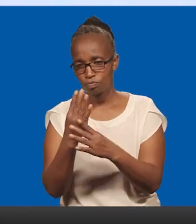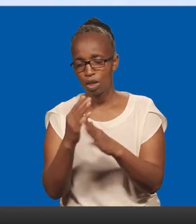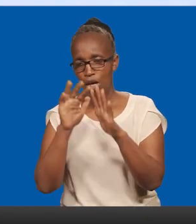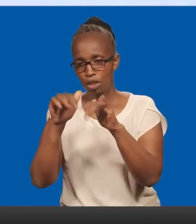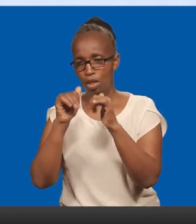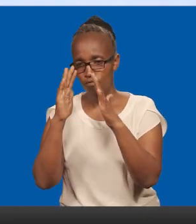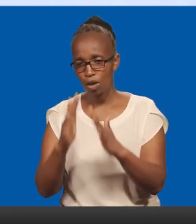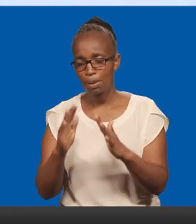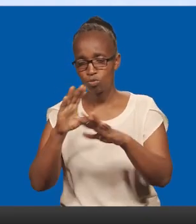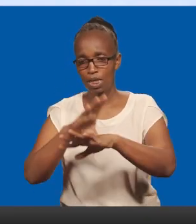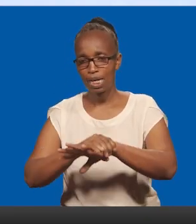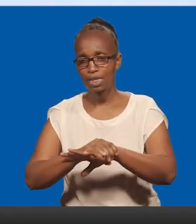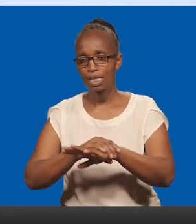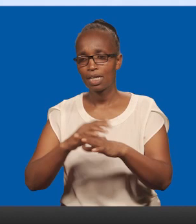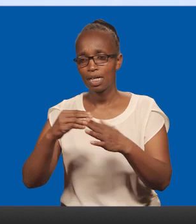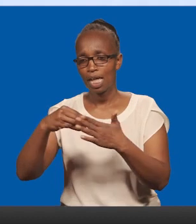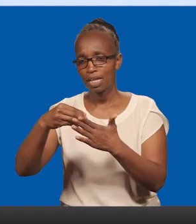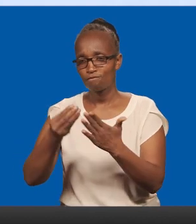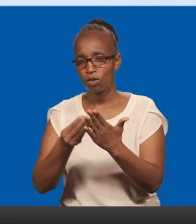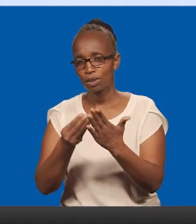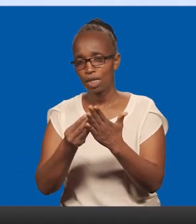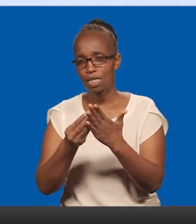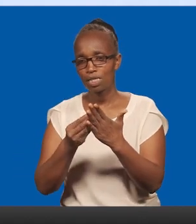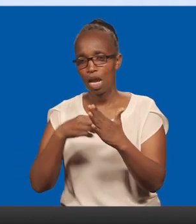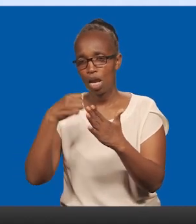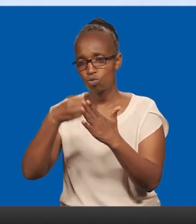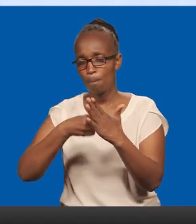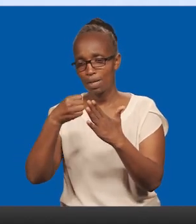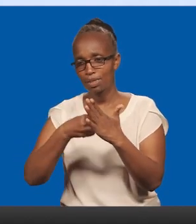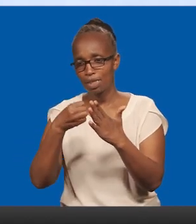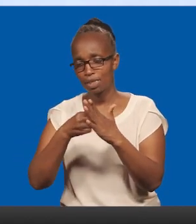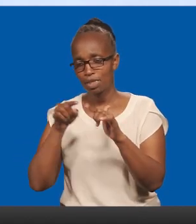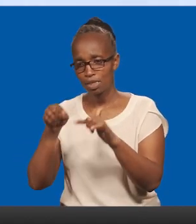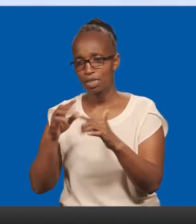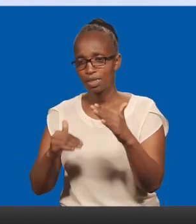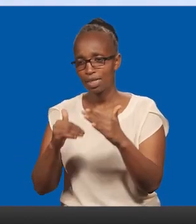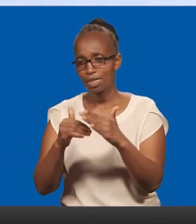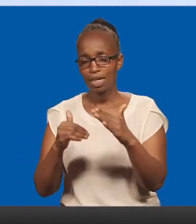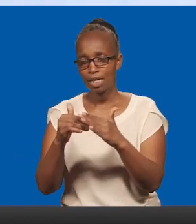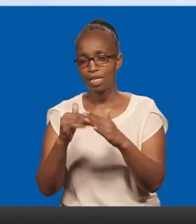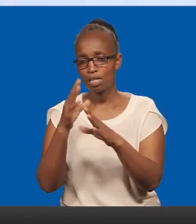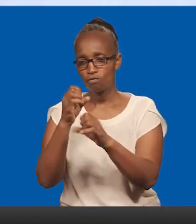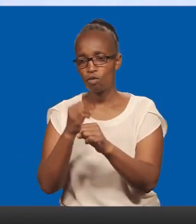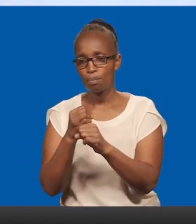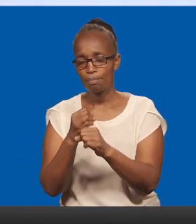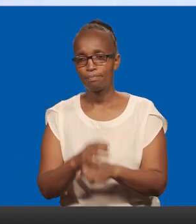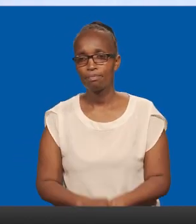Registered farmers will receive e-vouchers on their phone to purchase quality farm inputs from their nearest DigiFarm AgroVet.